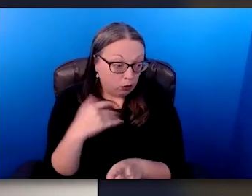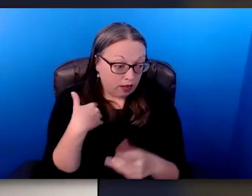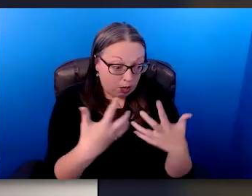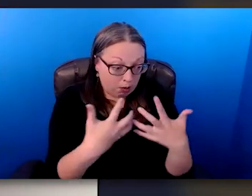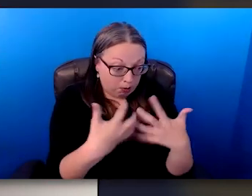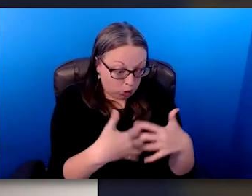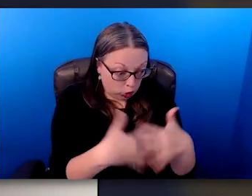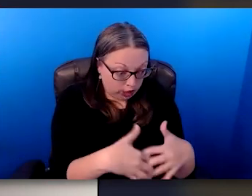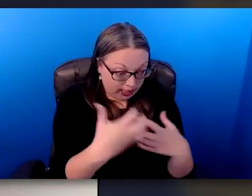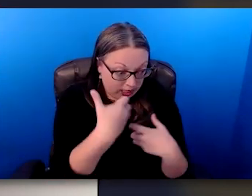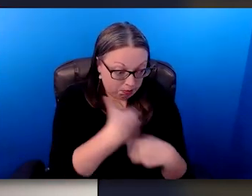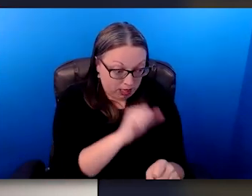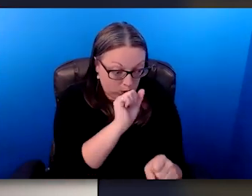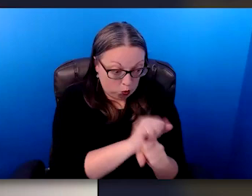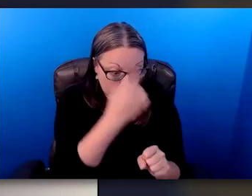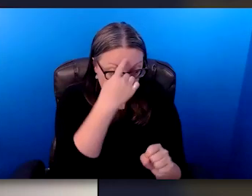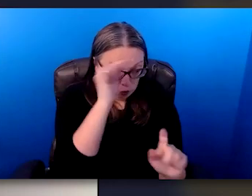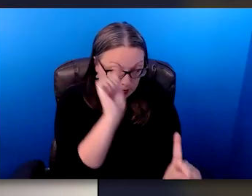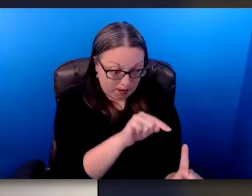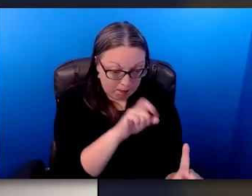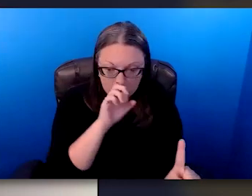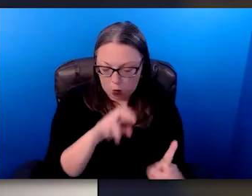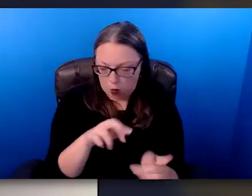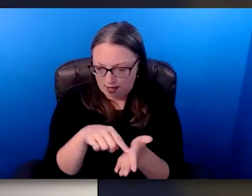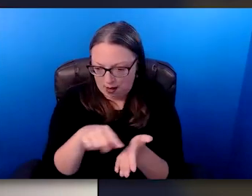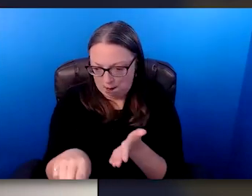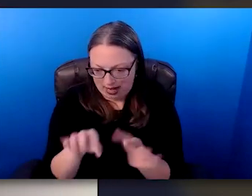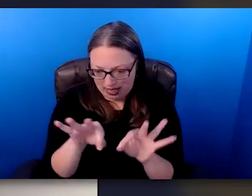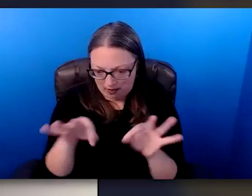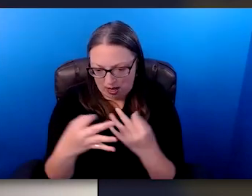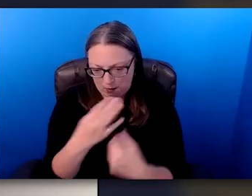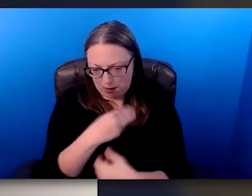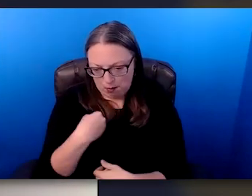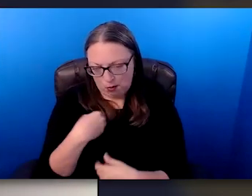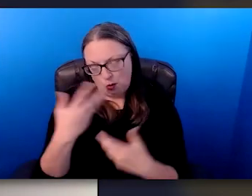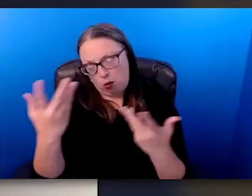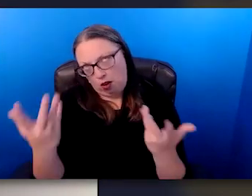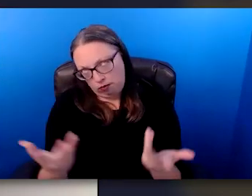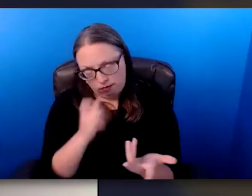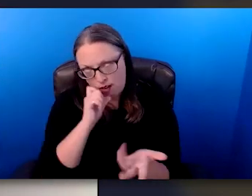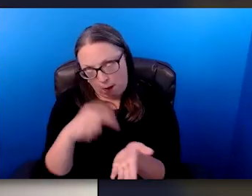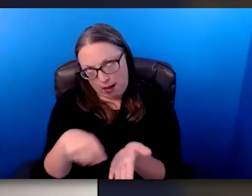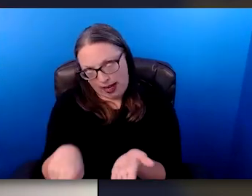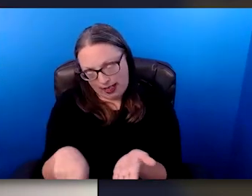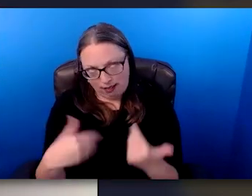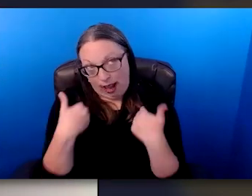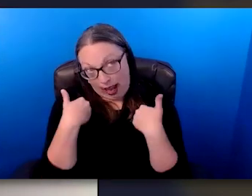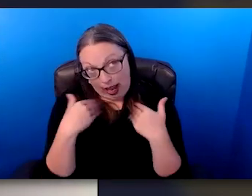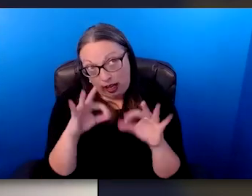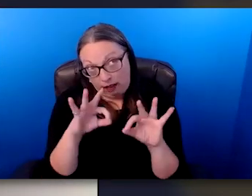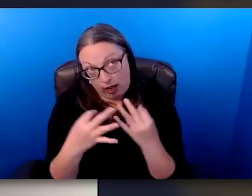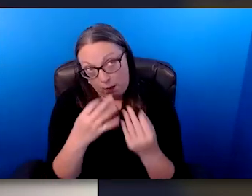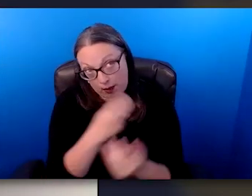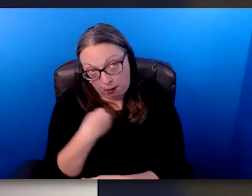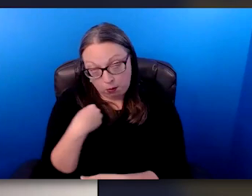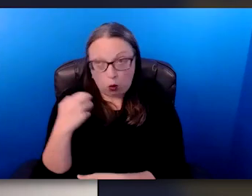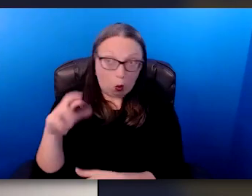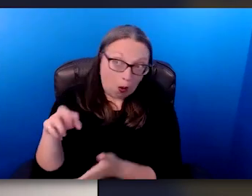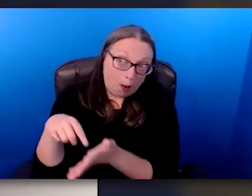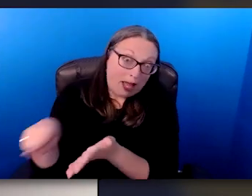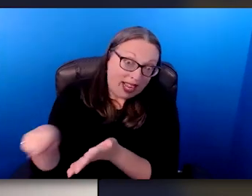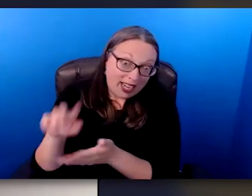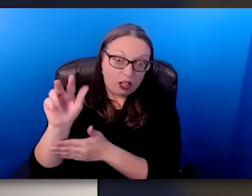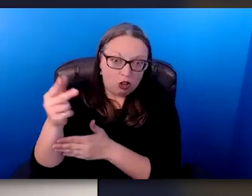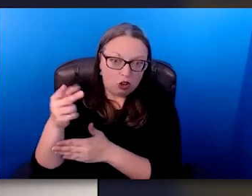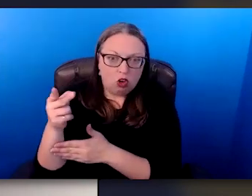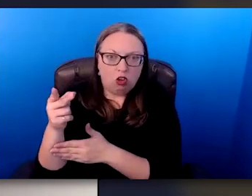work for them, or whether they've paid a family member, not paid a family member, had a family member, or paid a third party to produce the